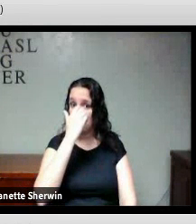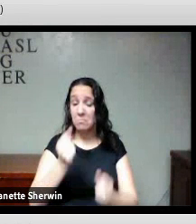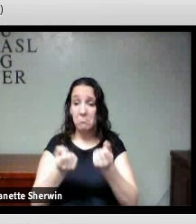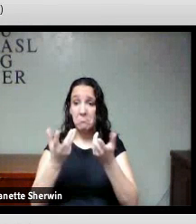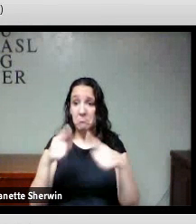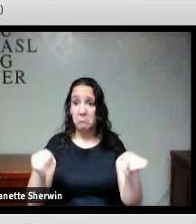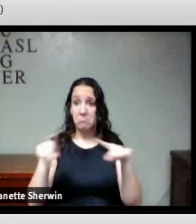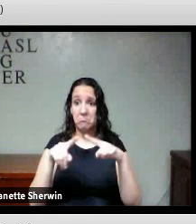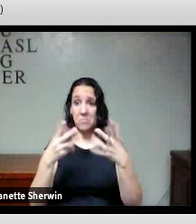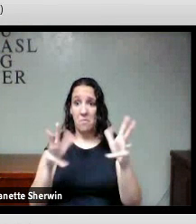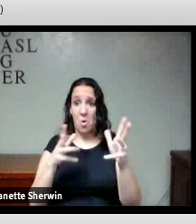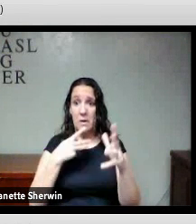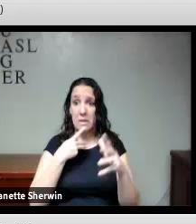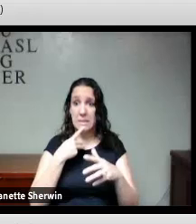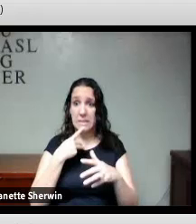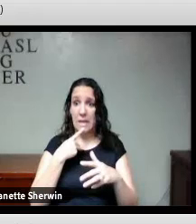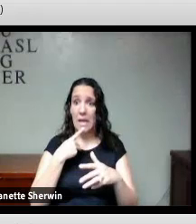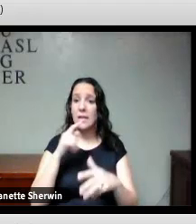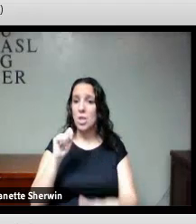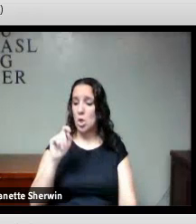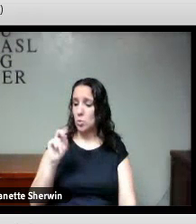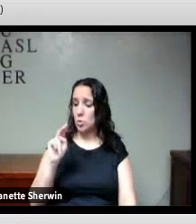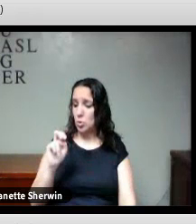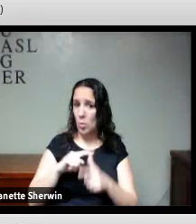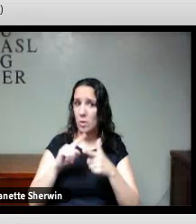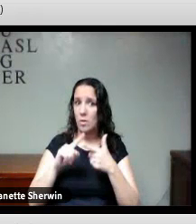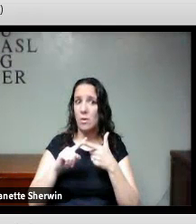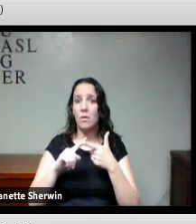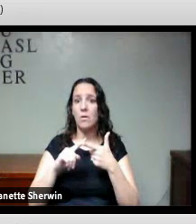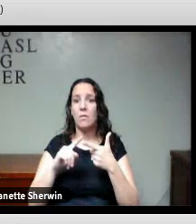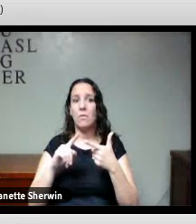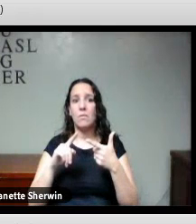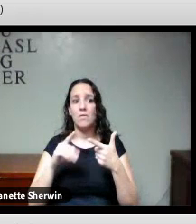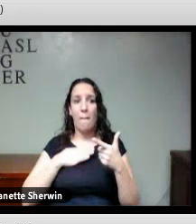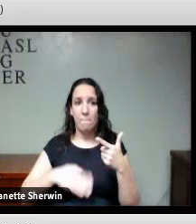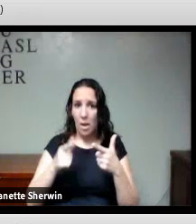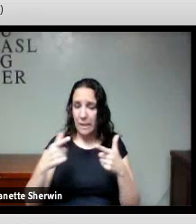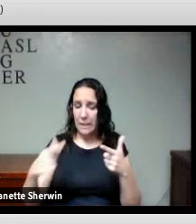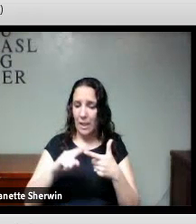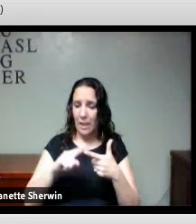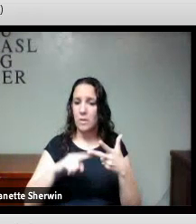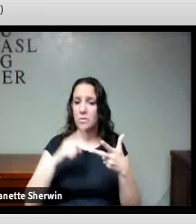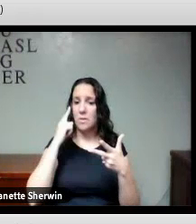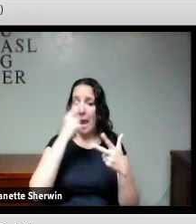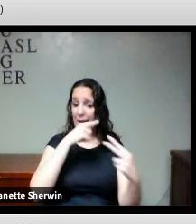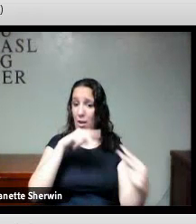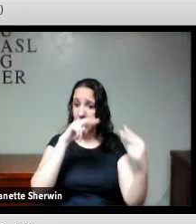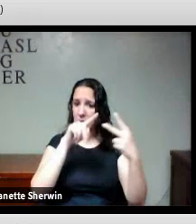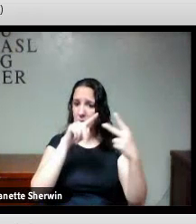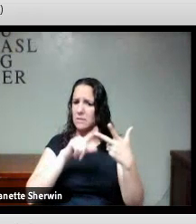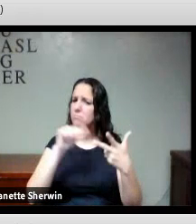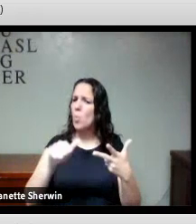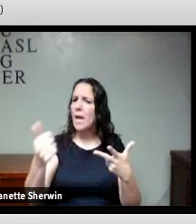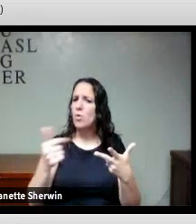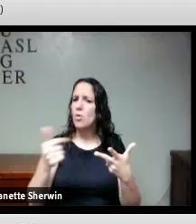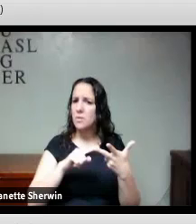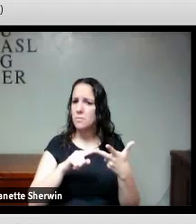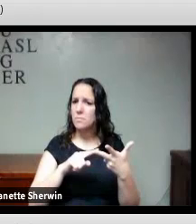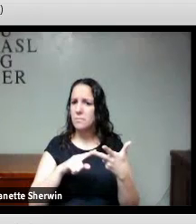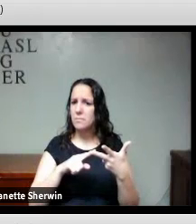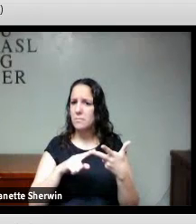factors. We've mentioned tone of voice, body language, eye contact. Can you think of anything else that might become